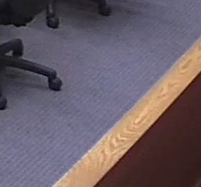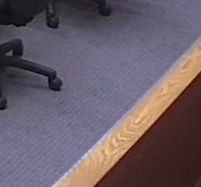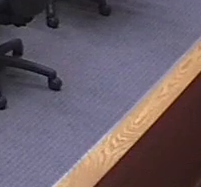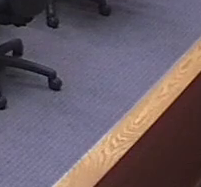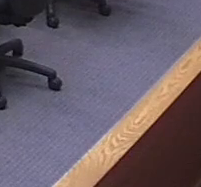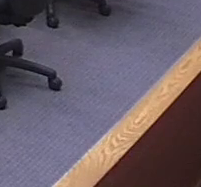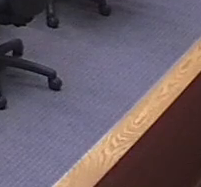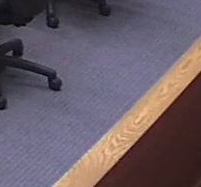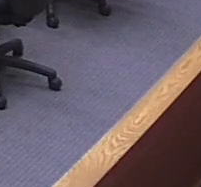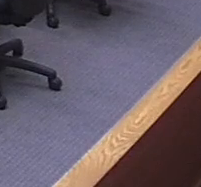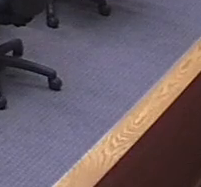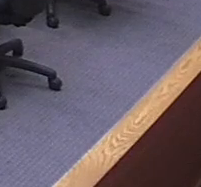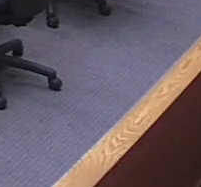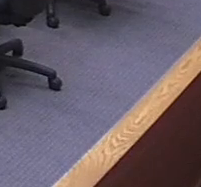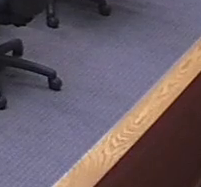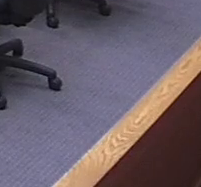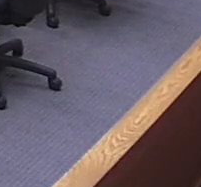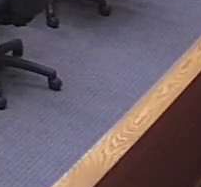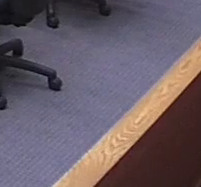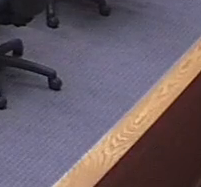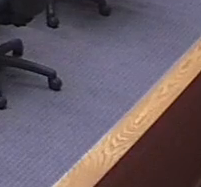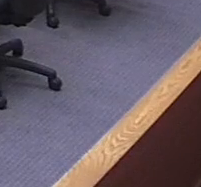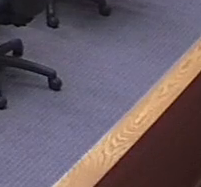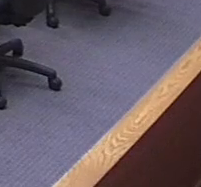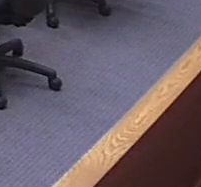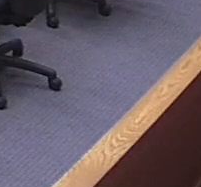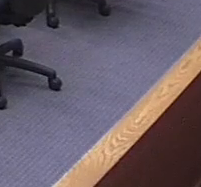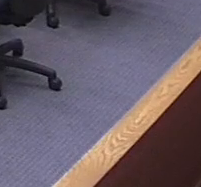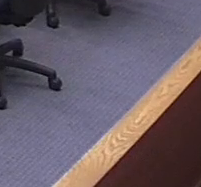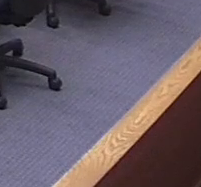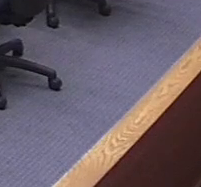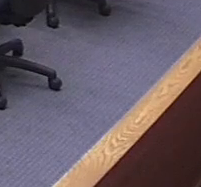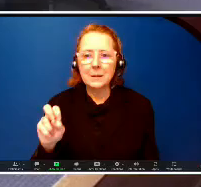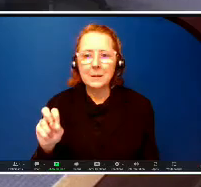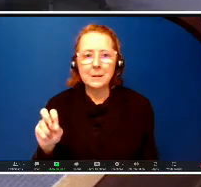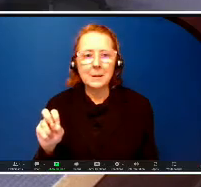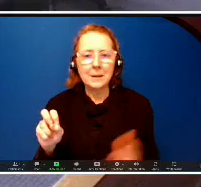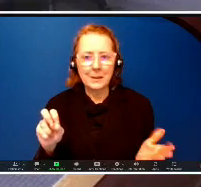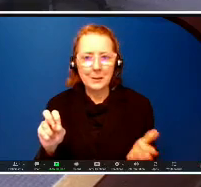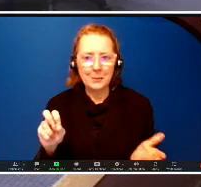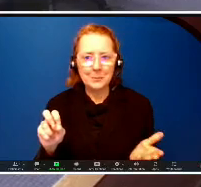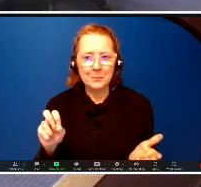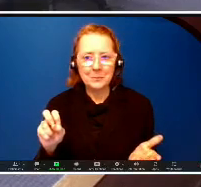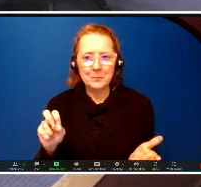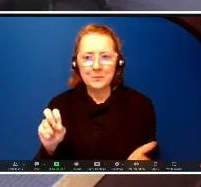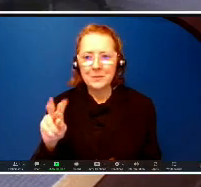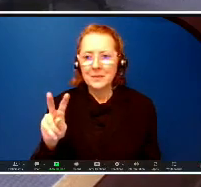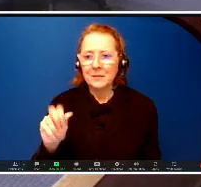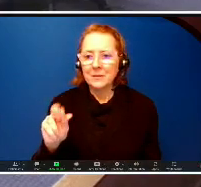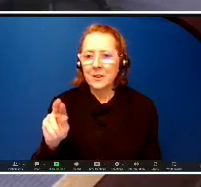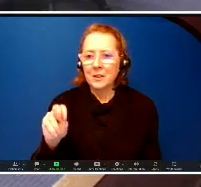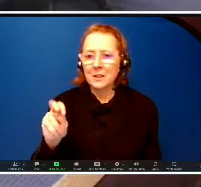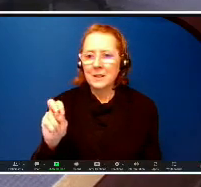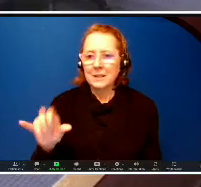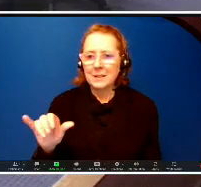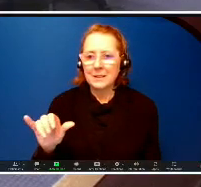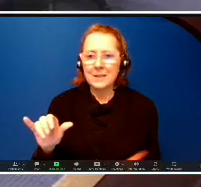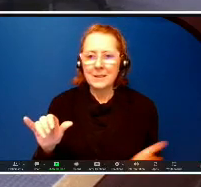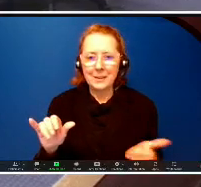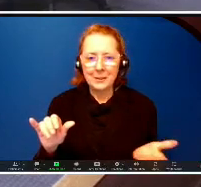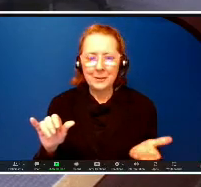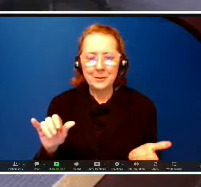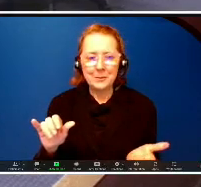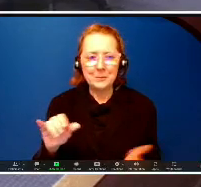Hoy. Here. Commissioner Nordyke. Here. Commissioner Varney. Here.